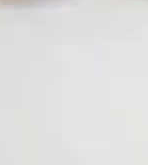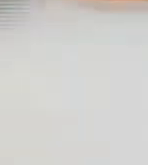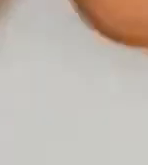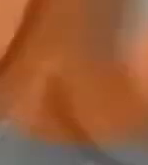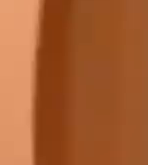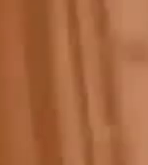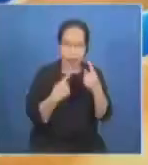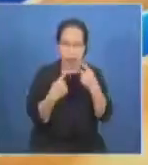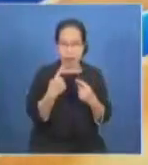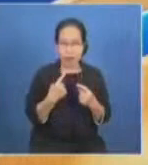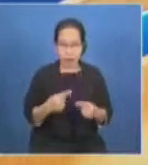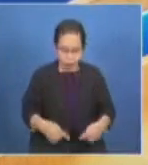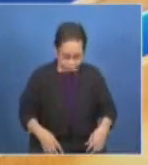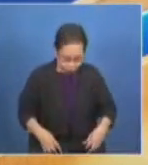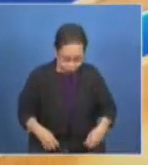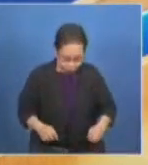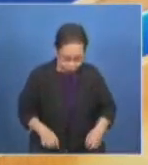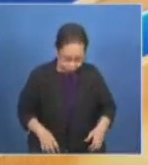this?